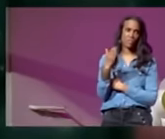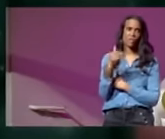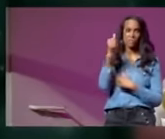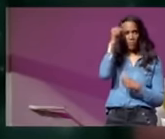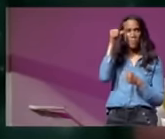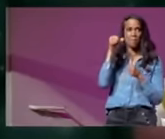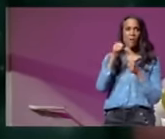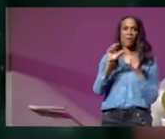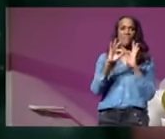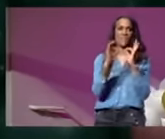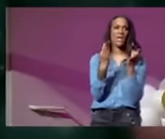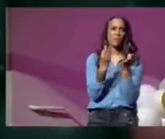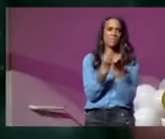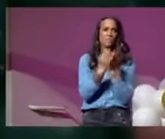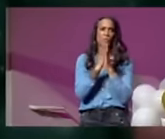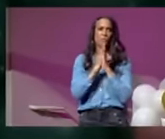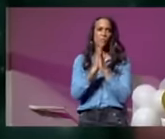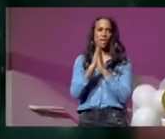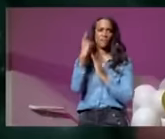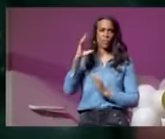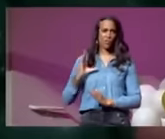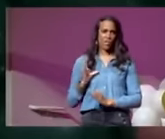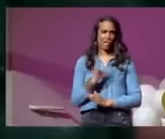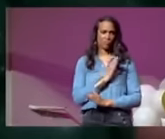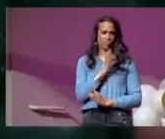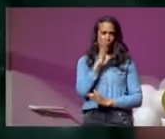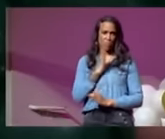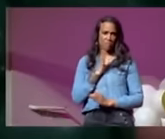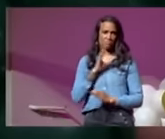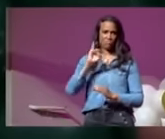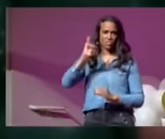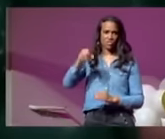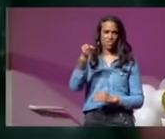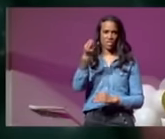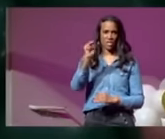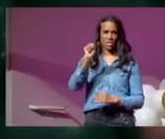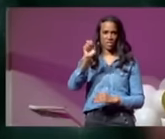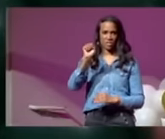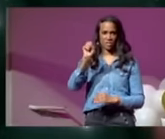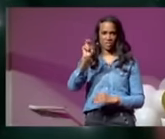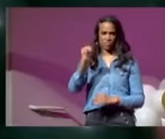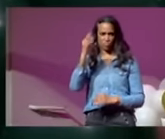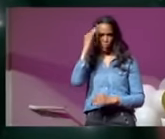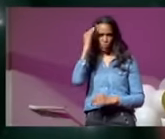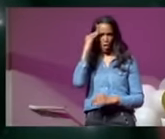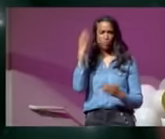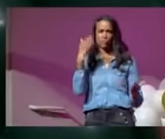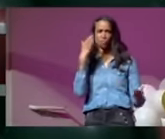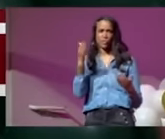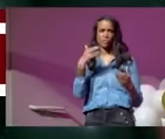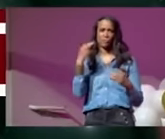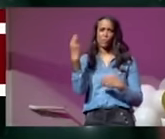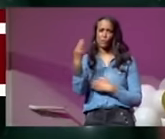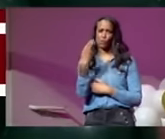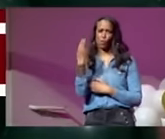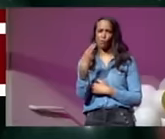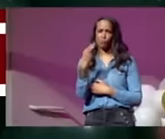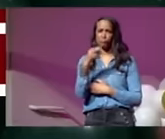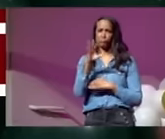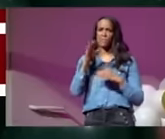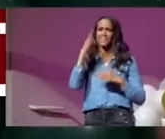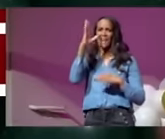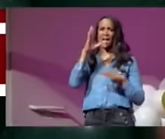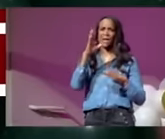ones. Congresswoman Johnson, of course, was a legend, and God used her in a great